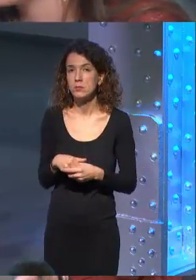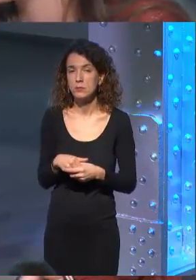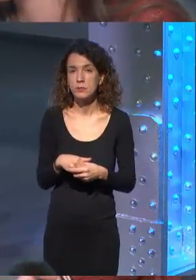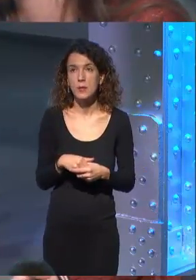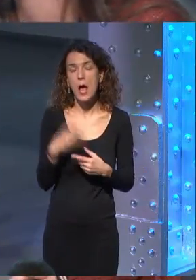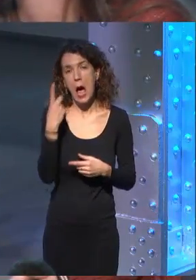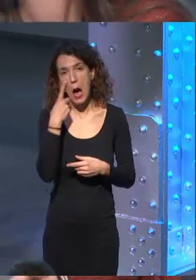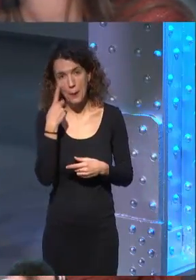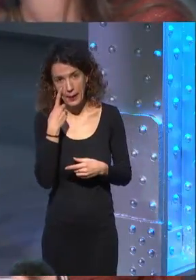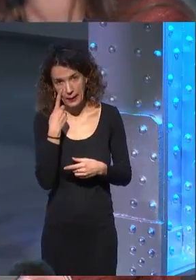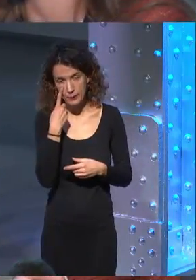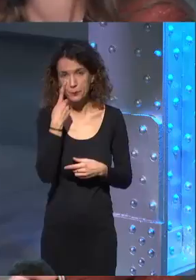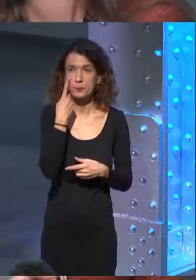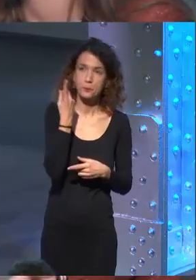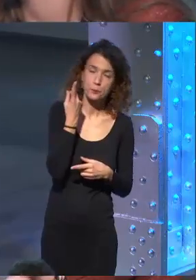But I think,